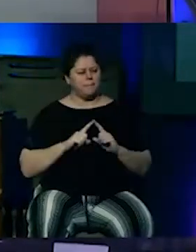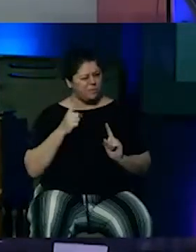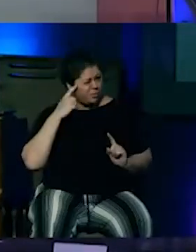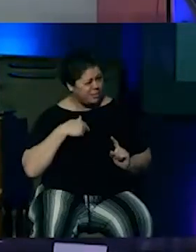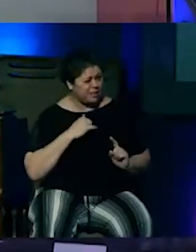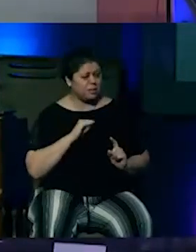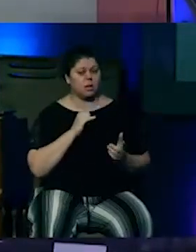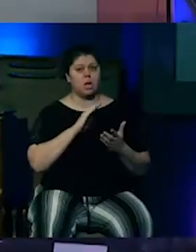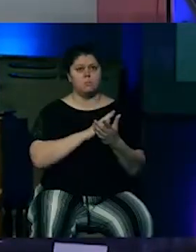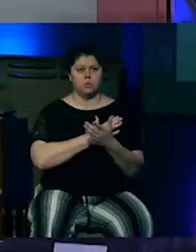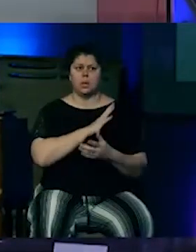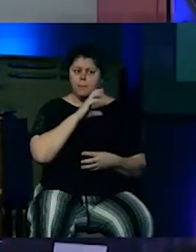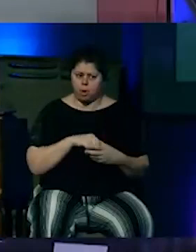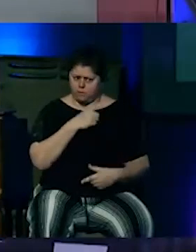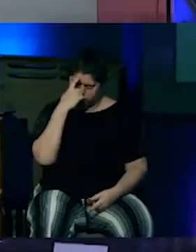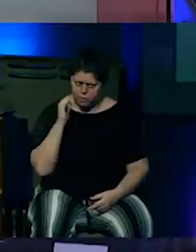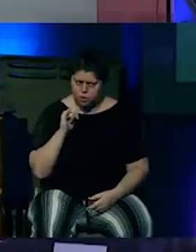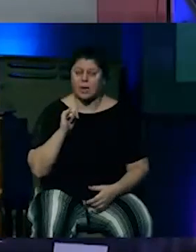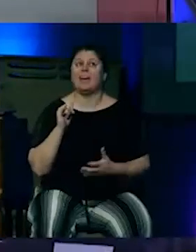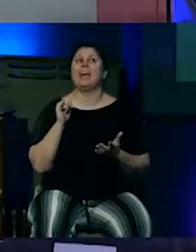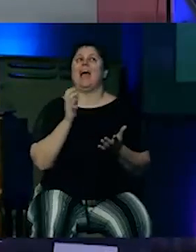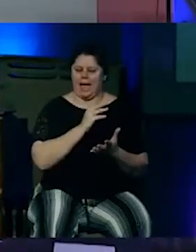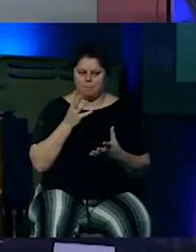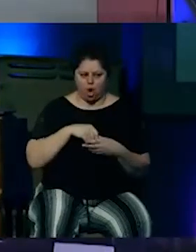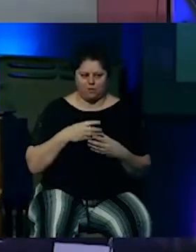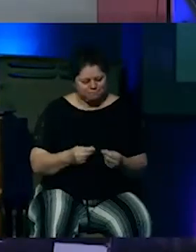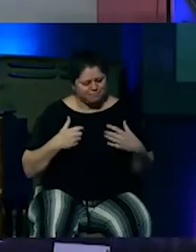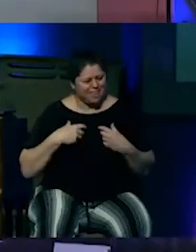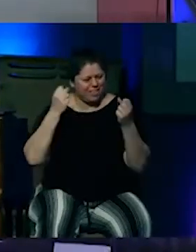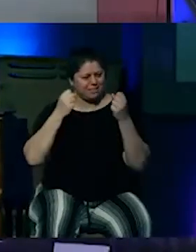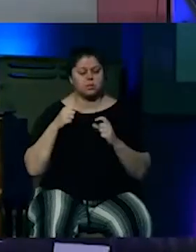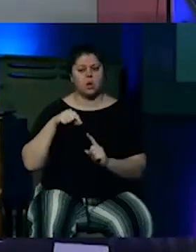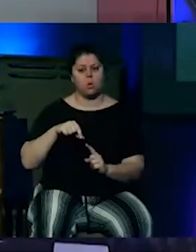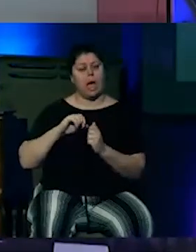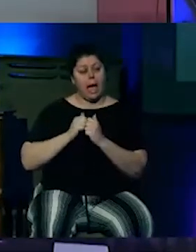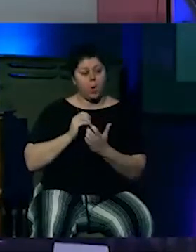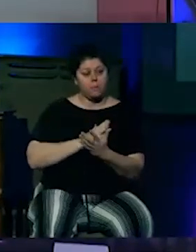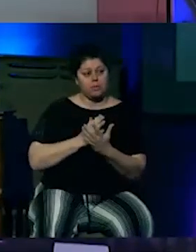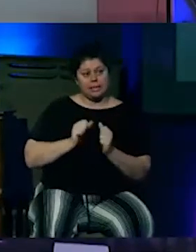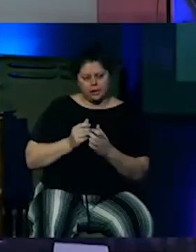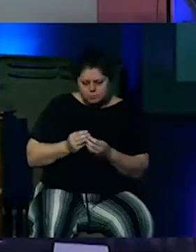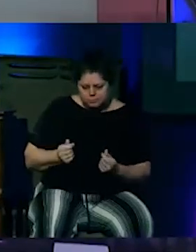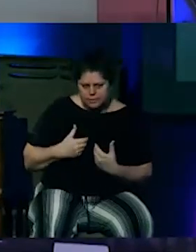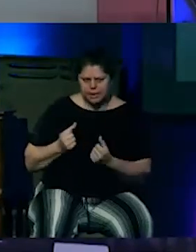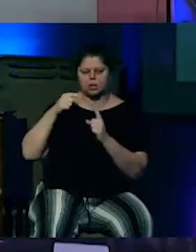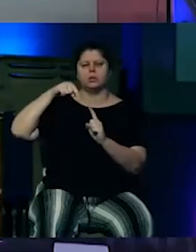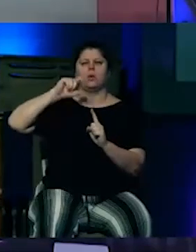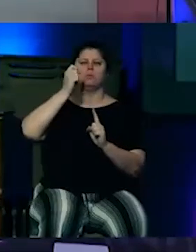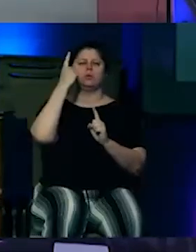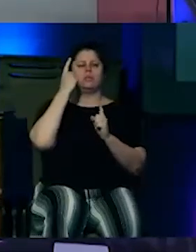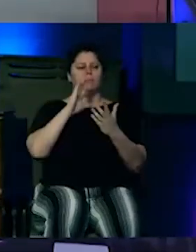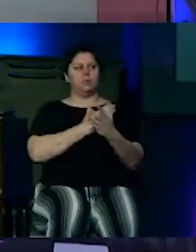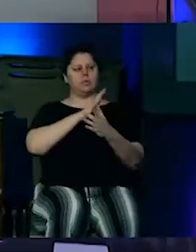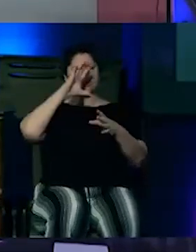music can be part of trauma as well as healing. So to understand how music is able to heal, this is a thing I wrote, is to understand music as a part of